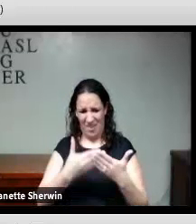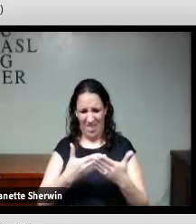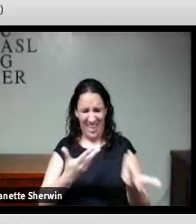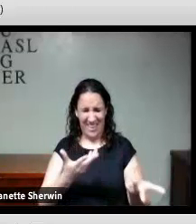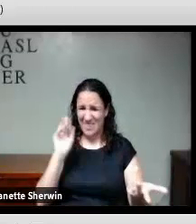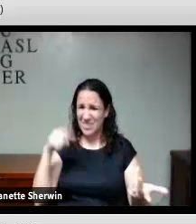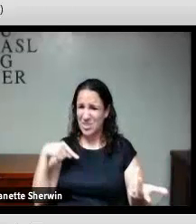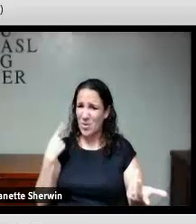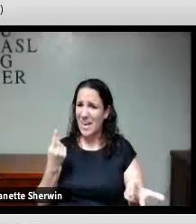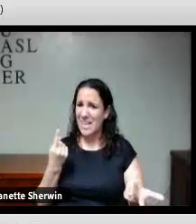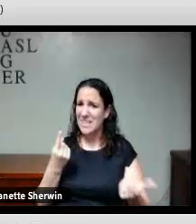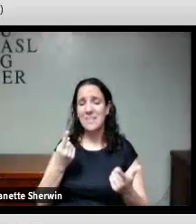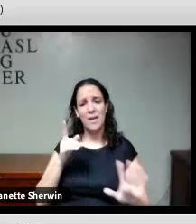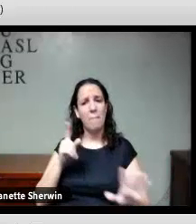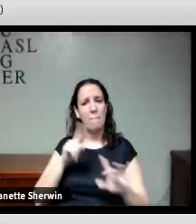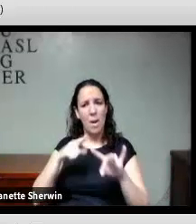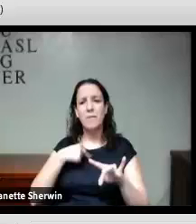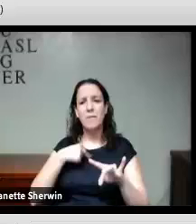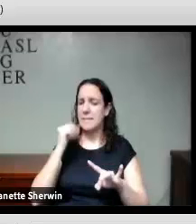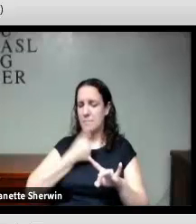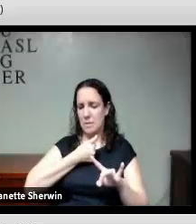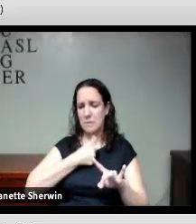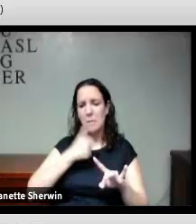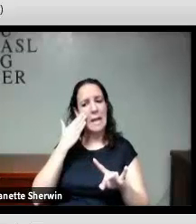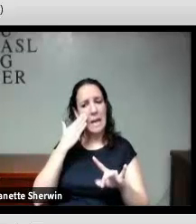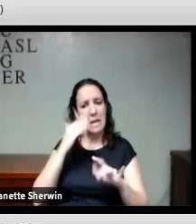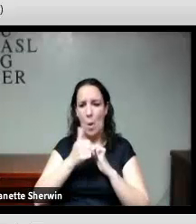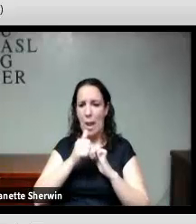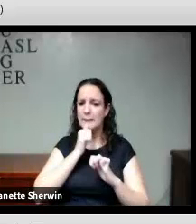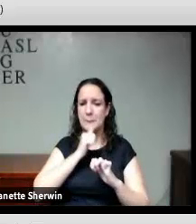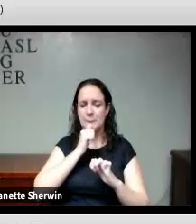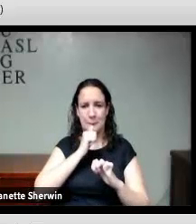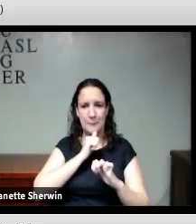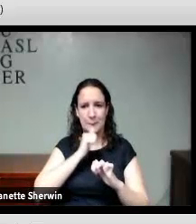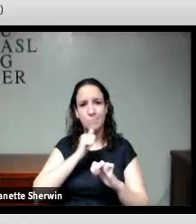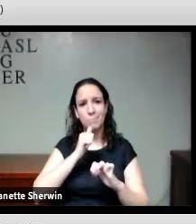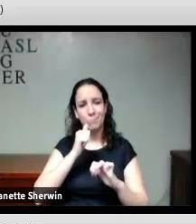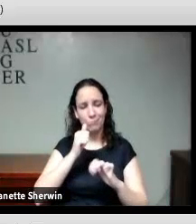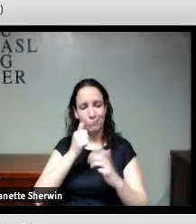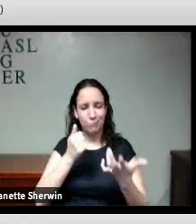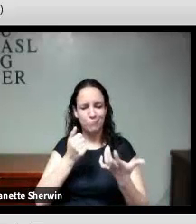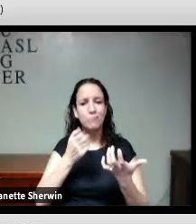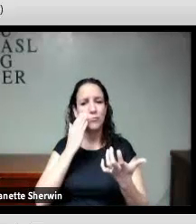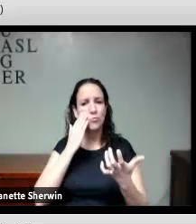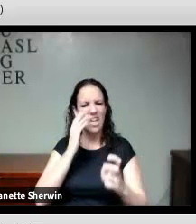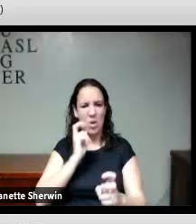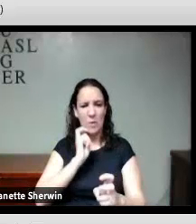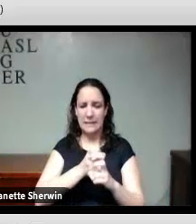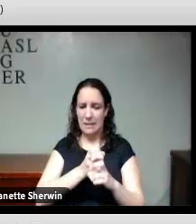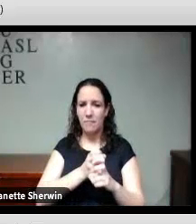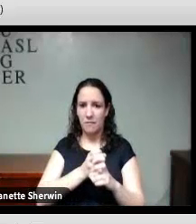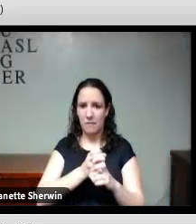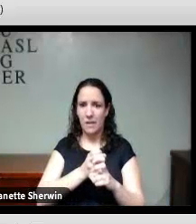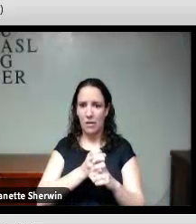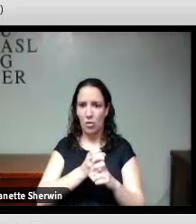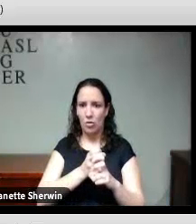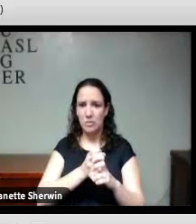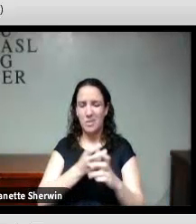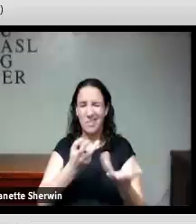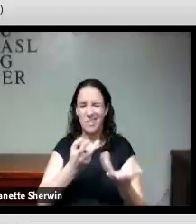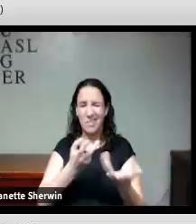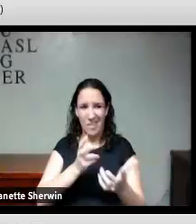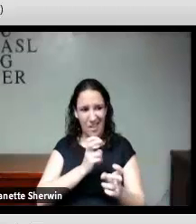know how stressful it can be to deal with angry customers, and I do know how hard it is to appreciate them when they are